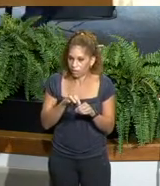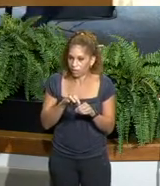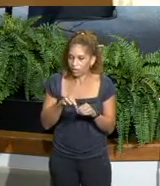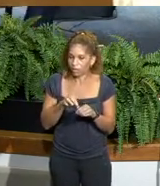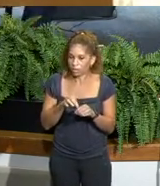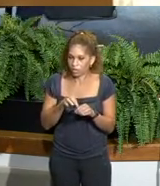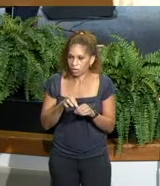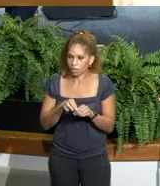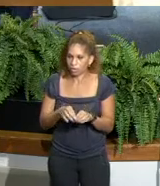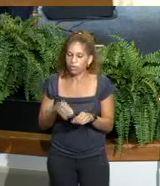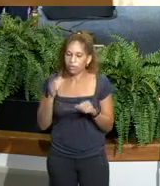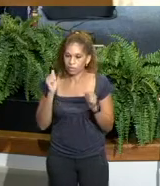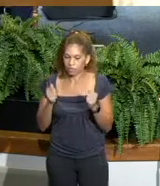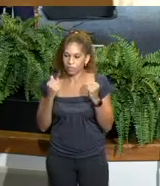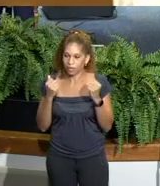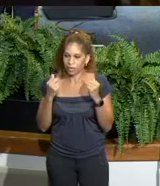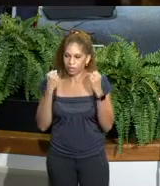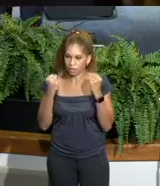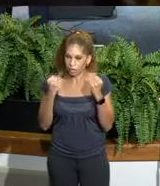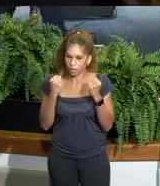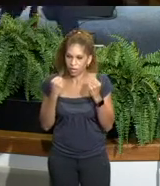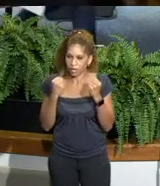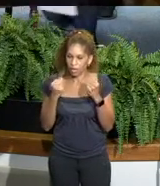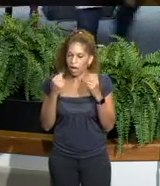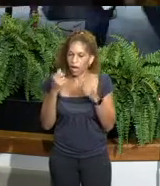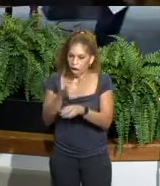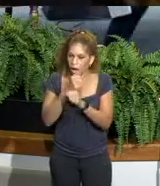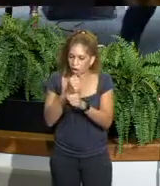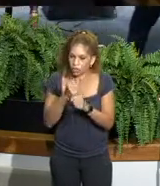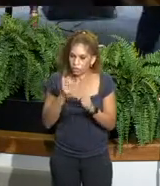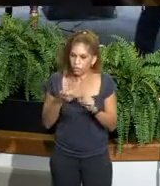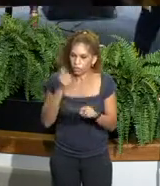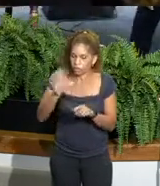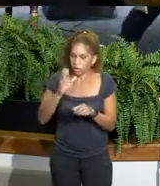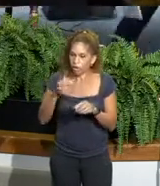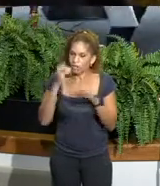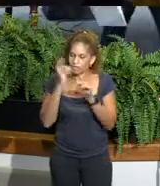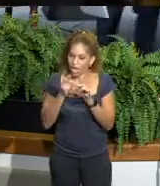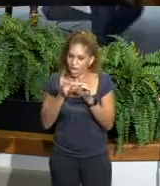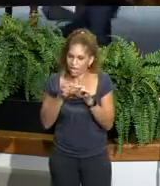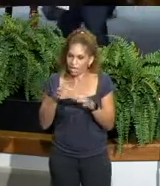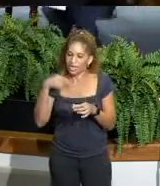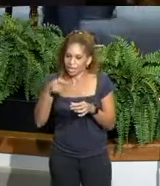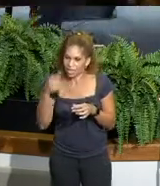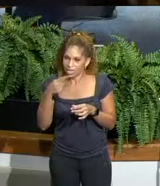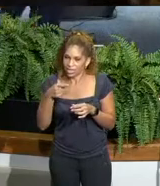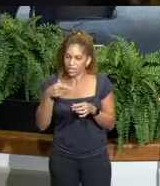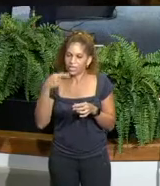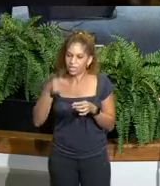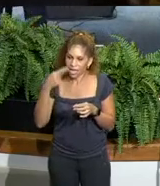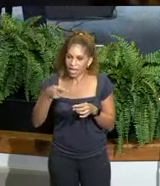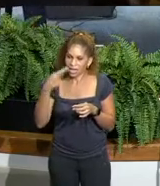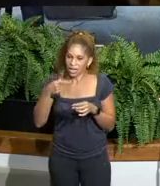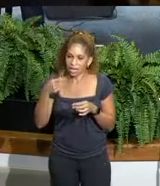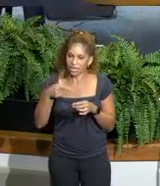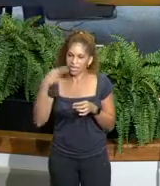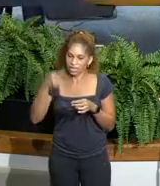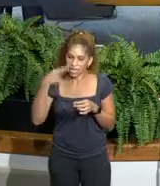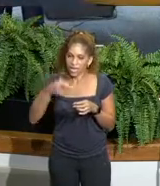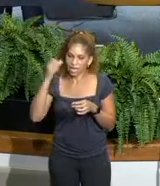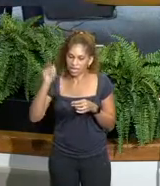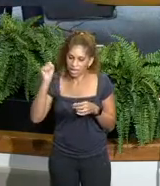hold, hold onto your faith. Say yeah, say yeah, say